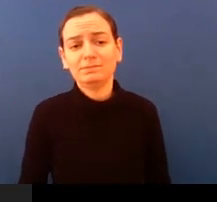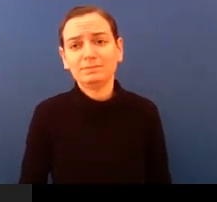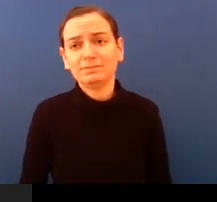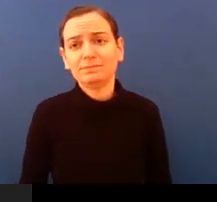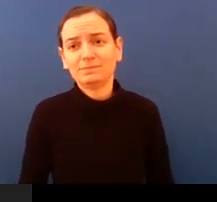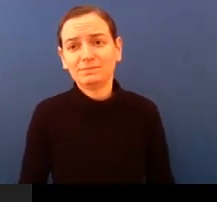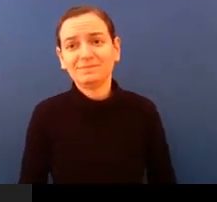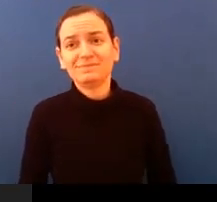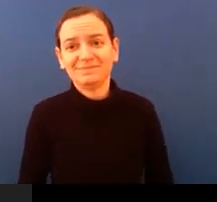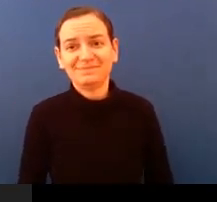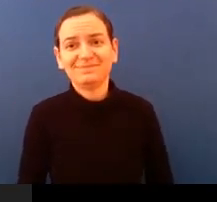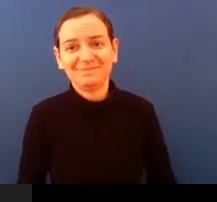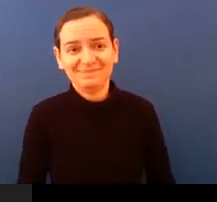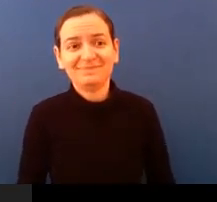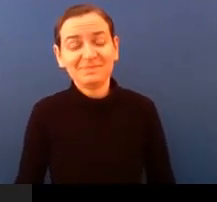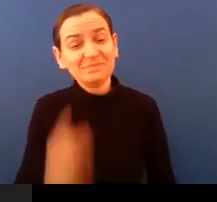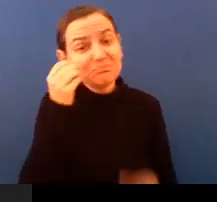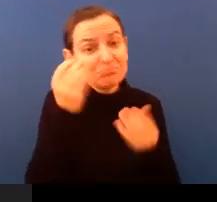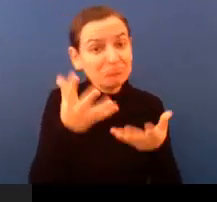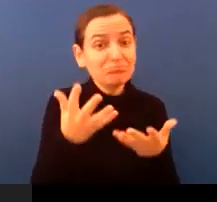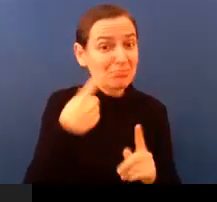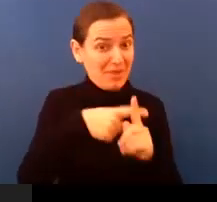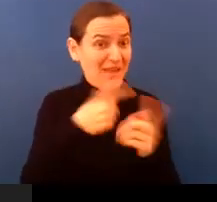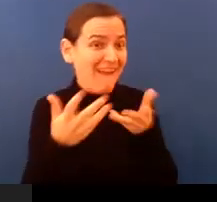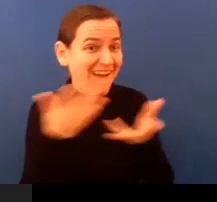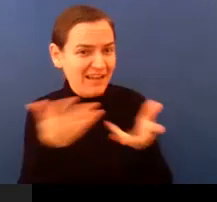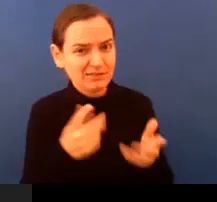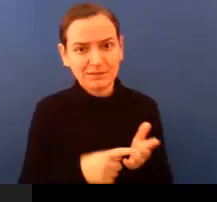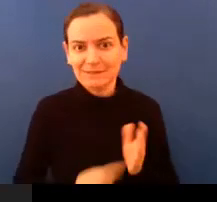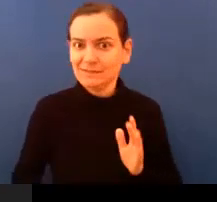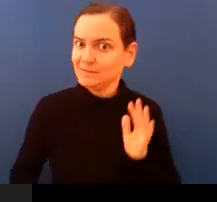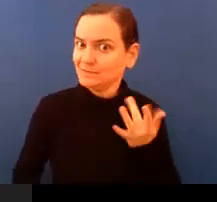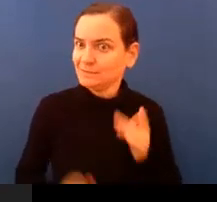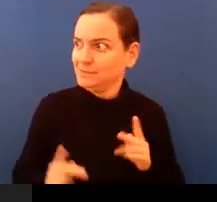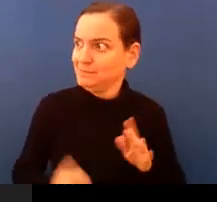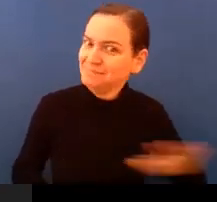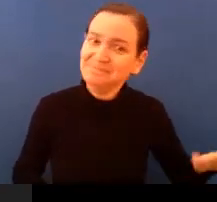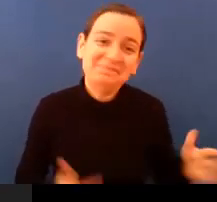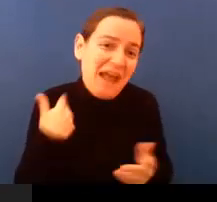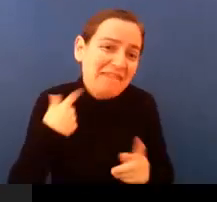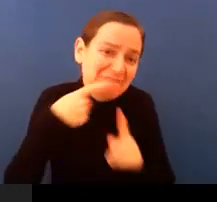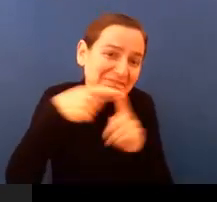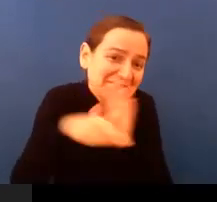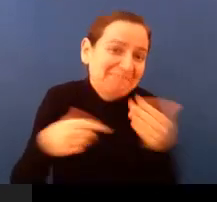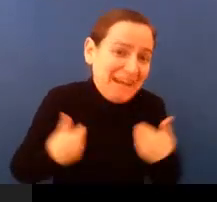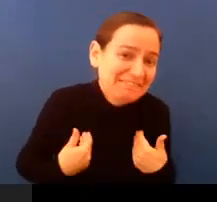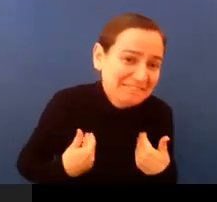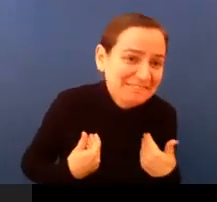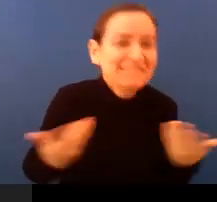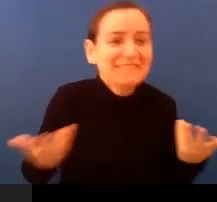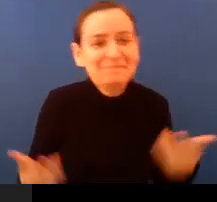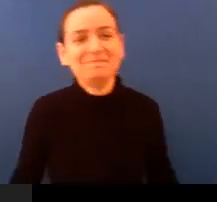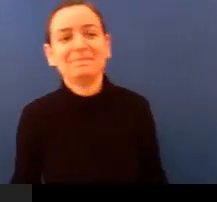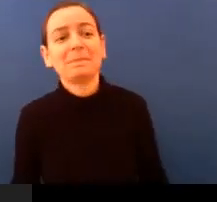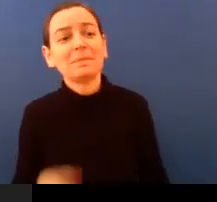minus. It definitely offers companionship. A dog is a lot more comfortable to have